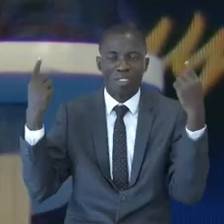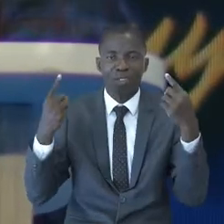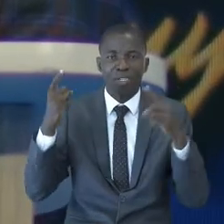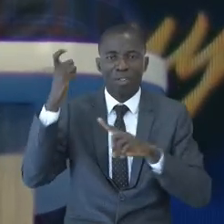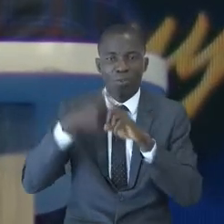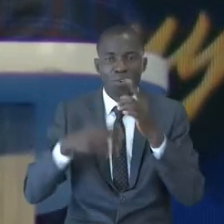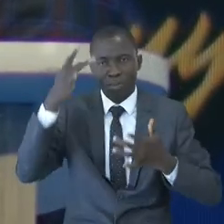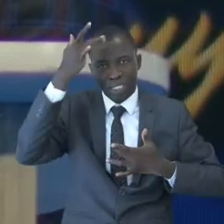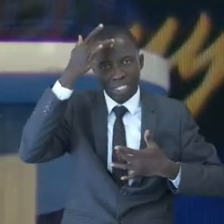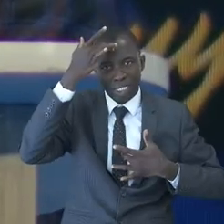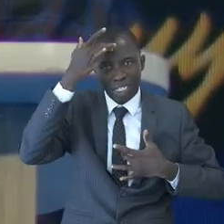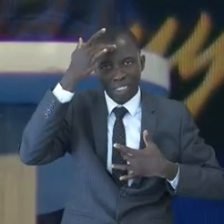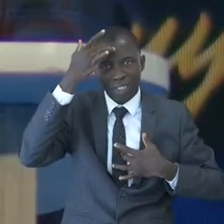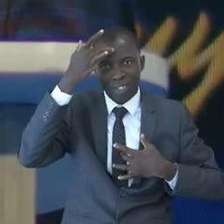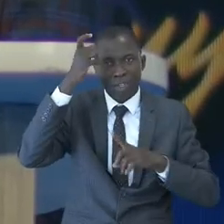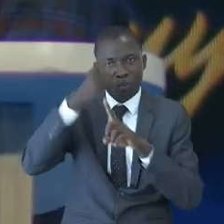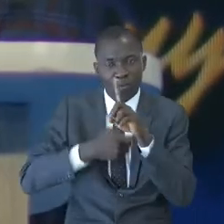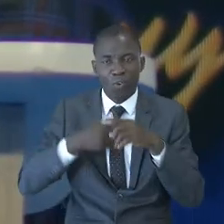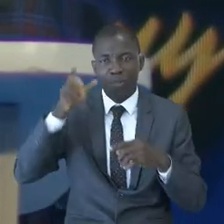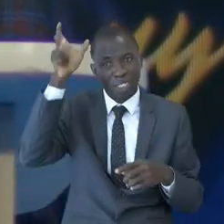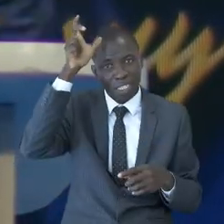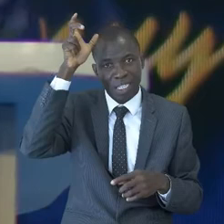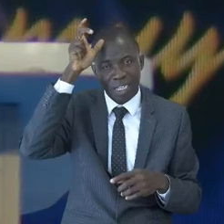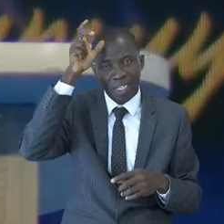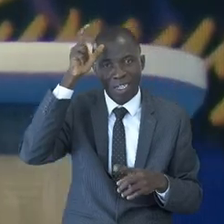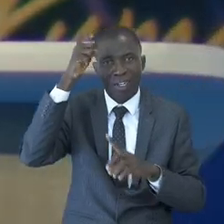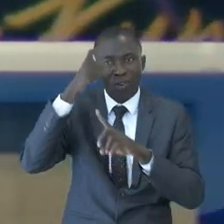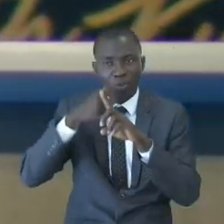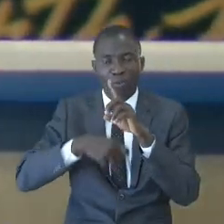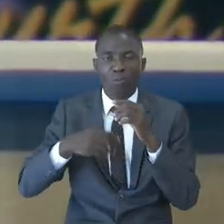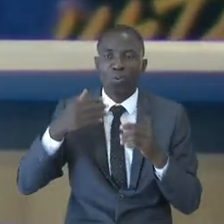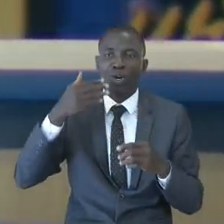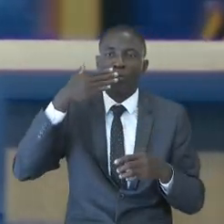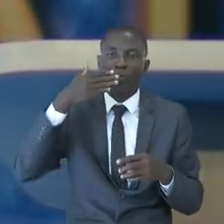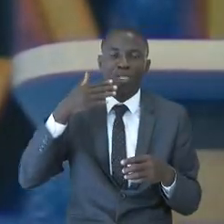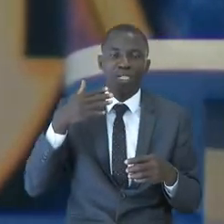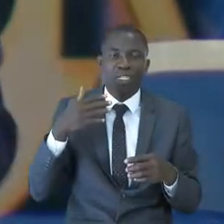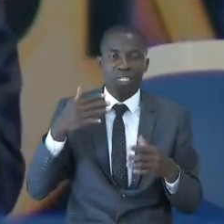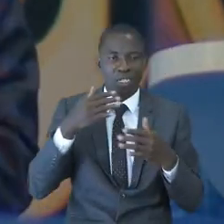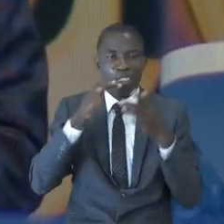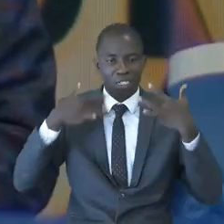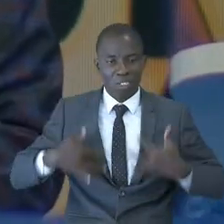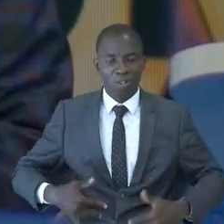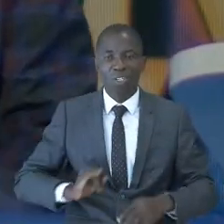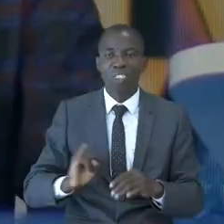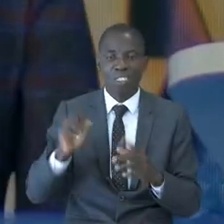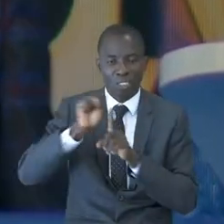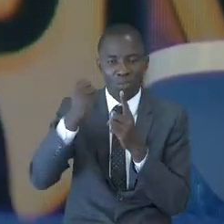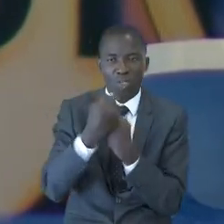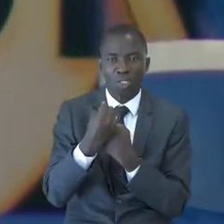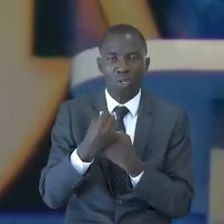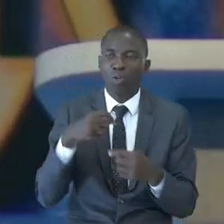from sickness, from Satan, from perplexing situations. Who